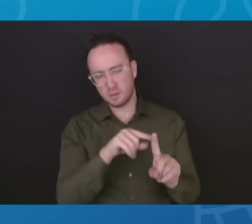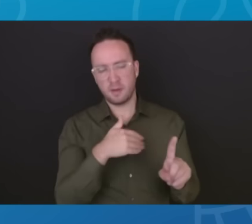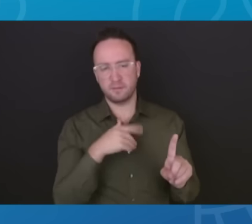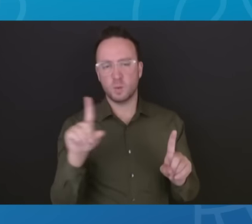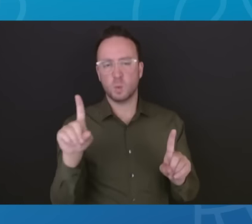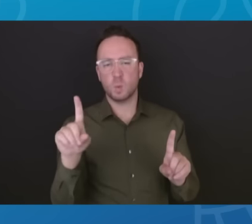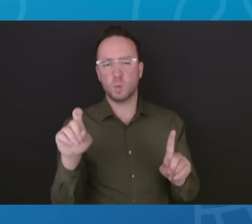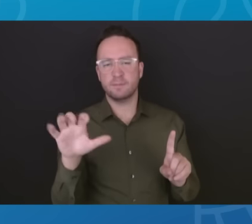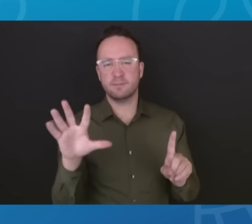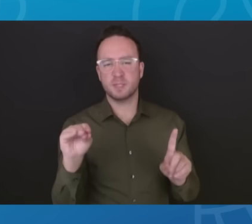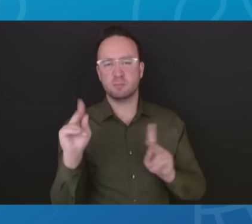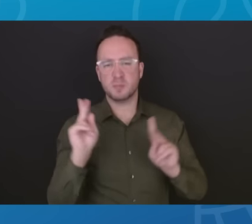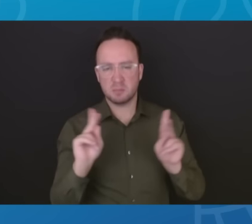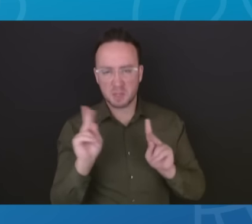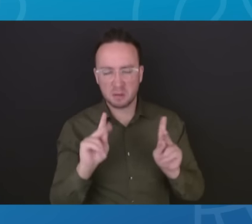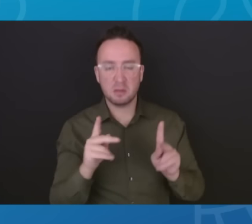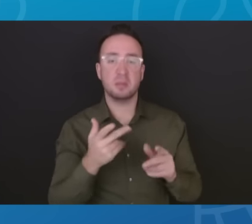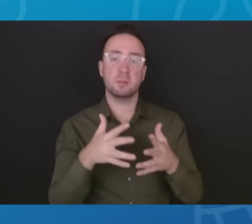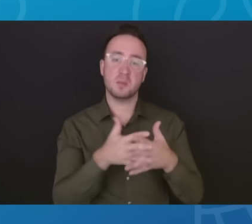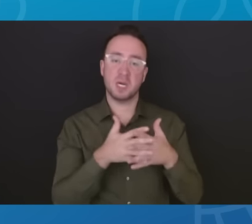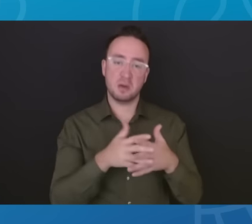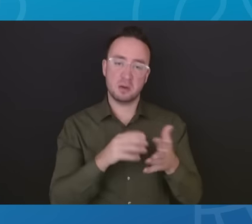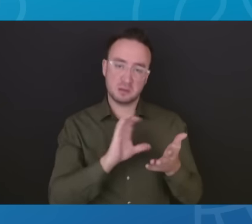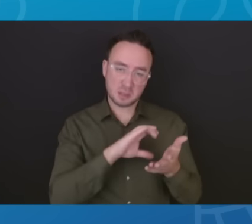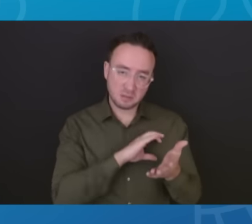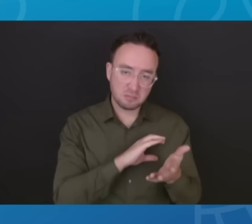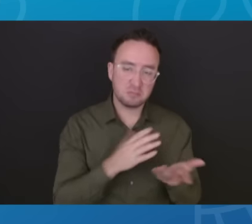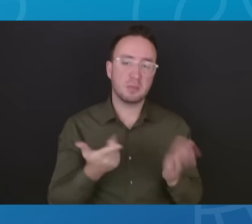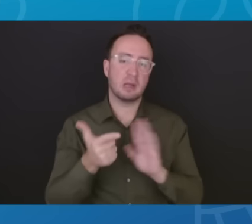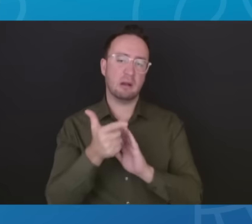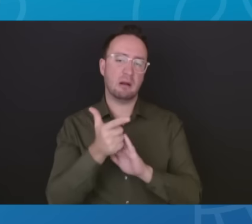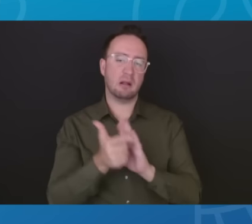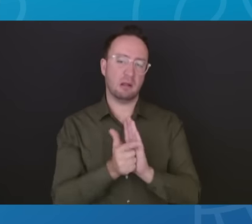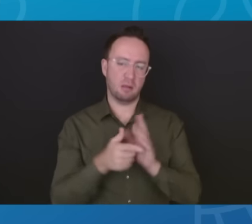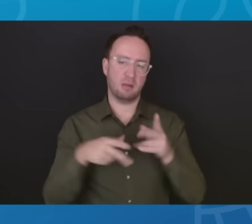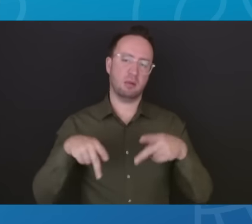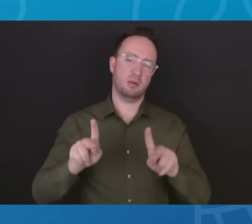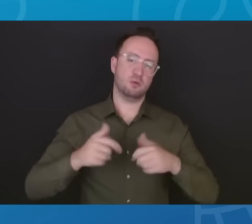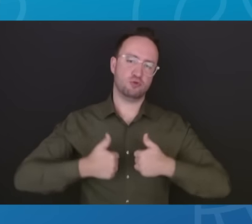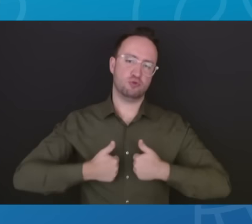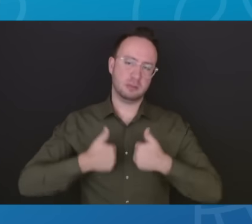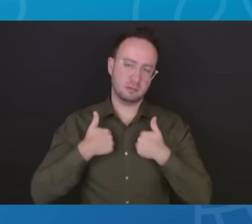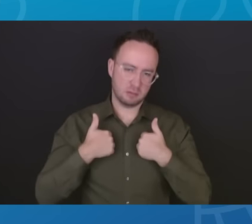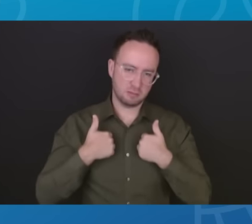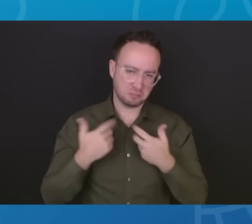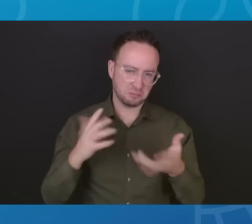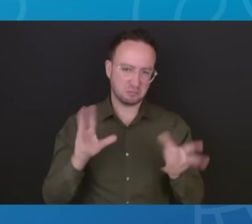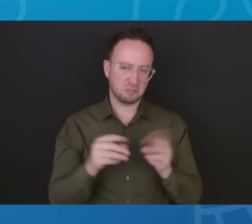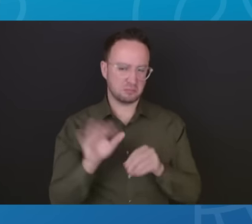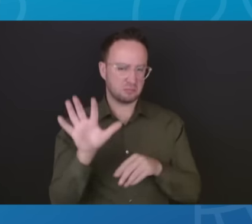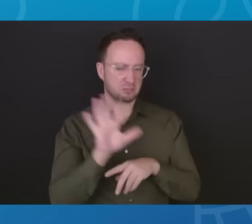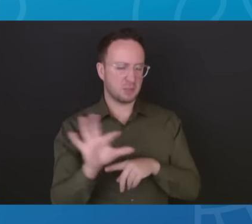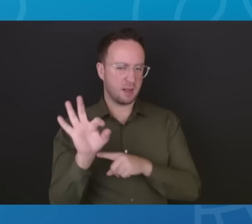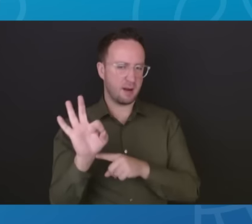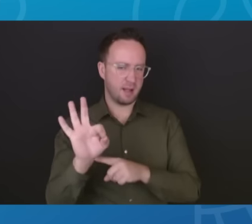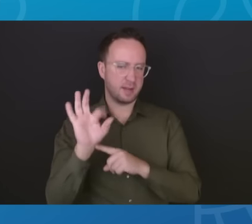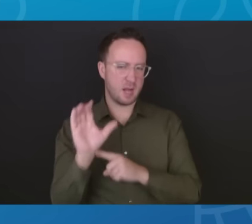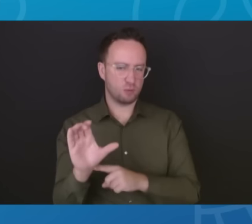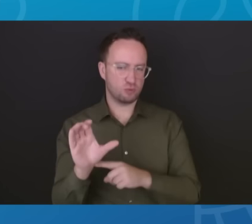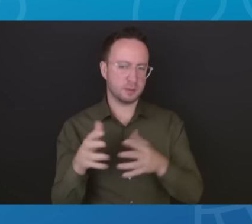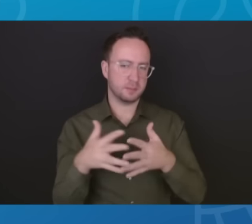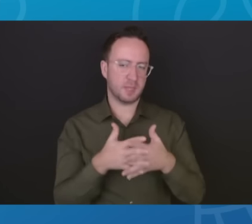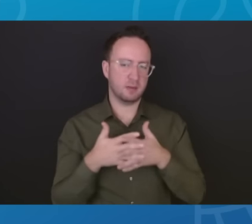and their family members. That brings to a total of approximately 900 American citizens, legal permanent